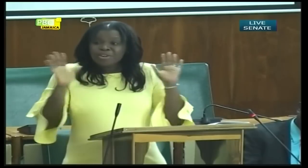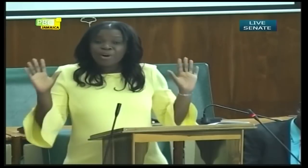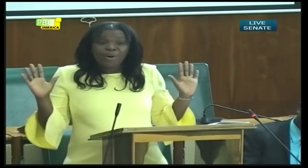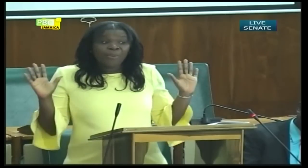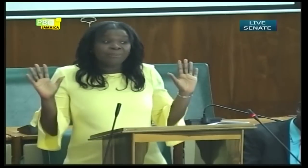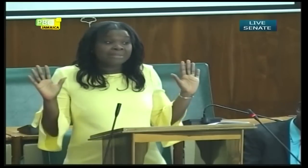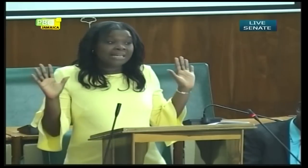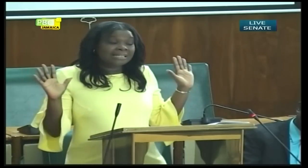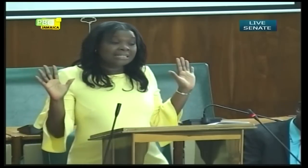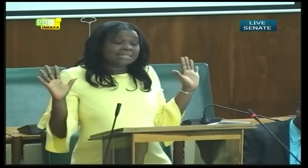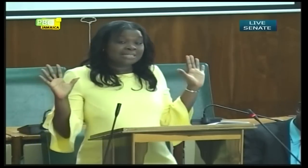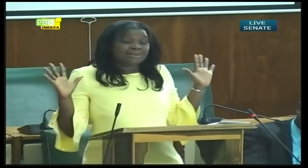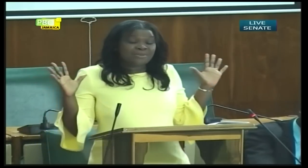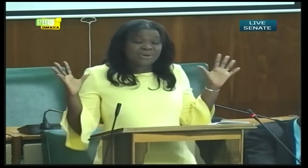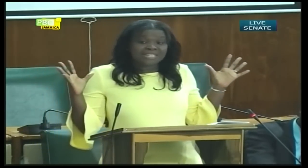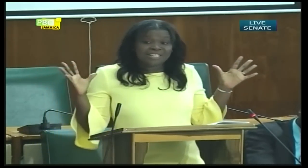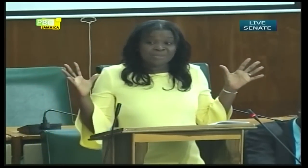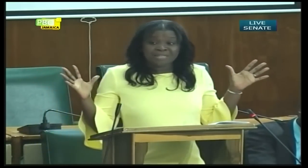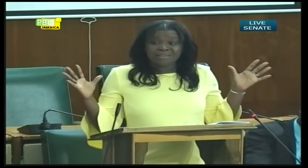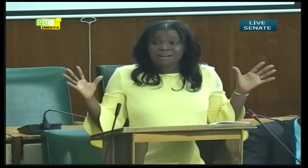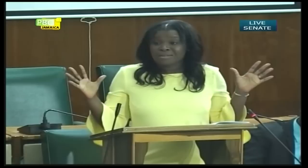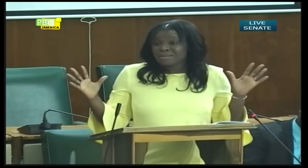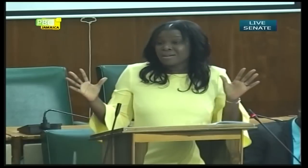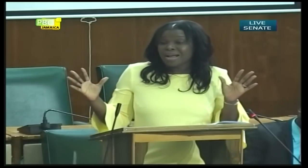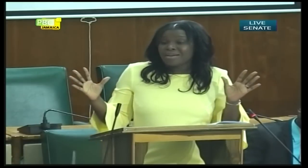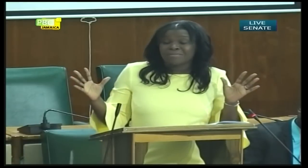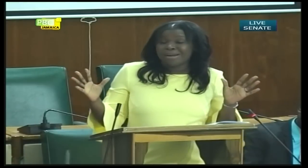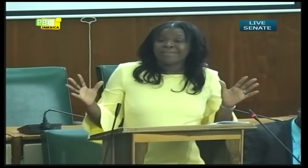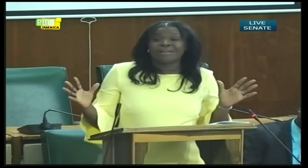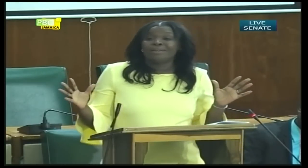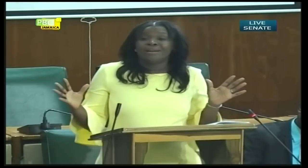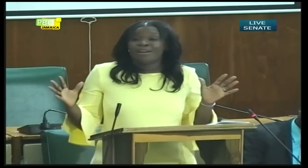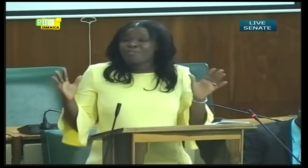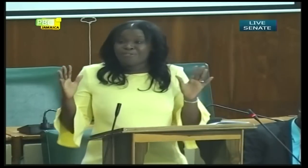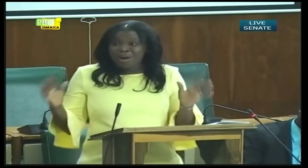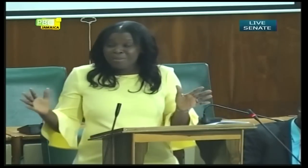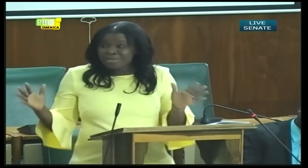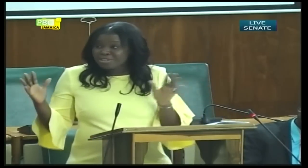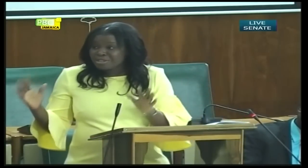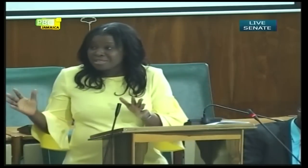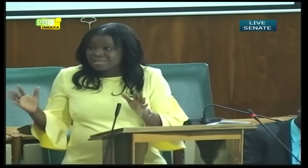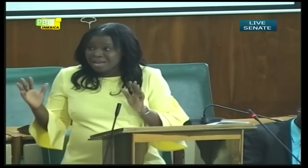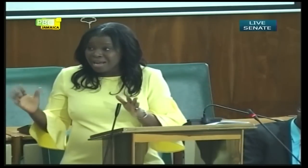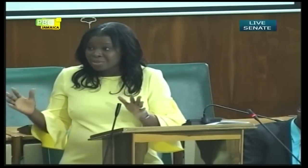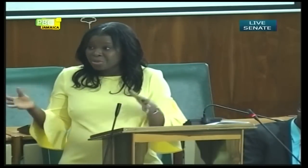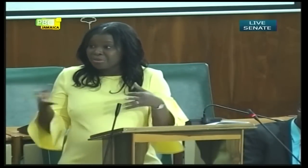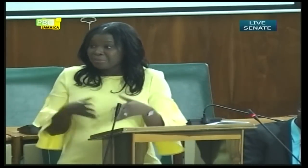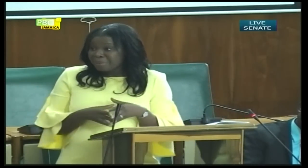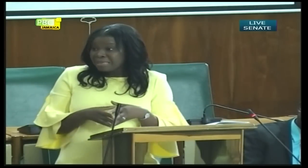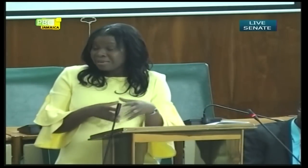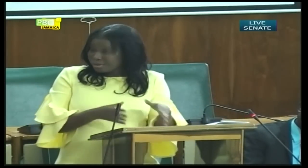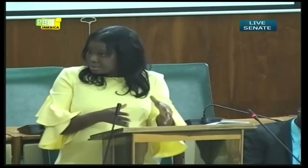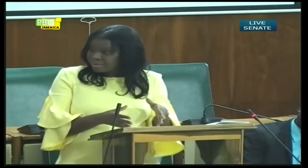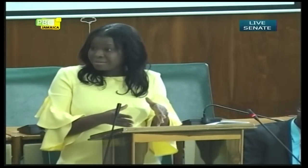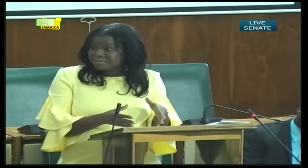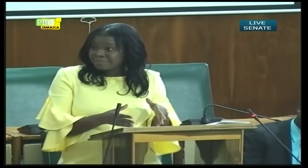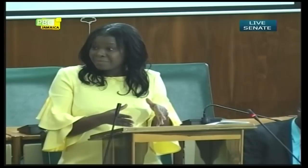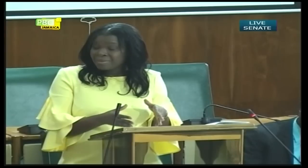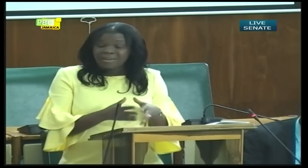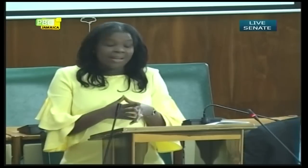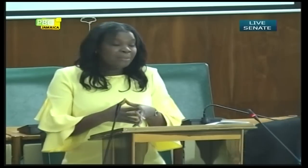I know that this was adopted lock, stock, and barrel from the Trustee Act, which we're repealing under